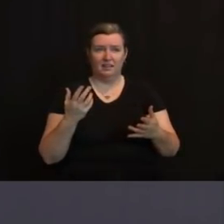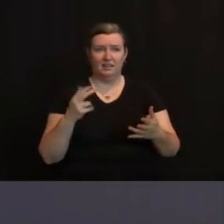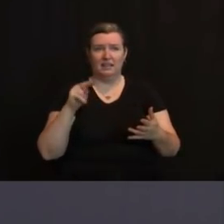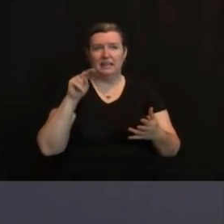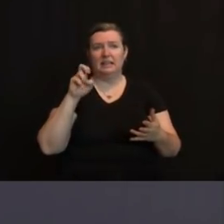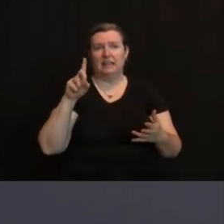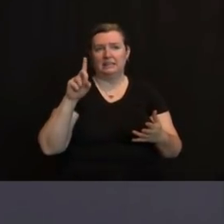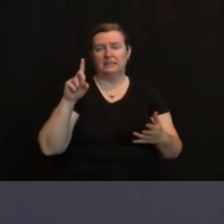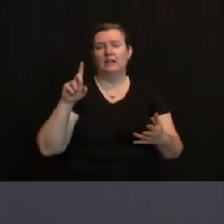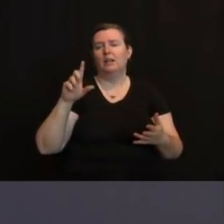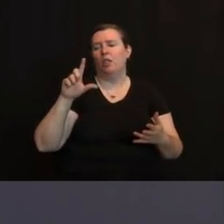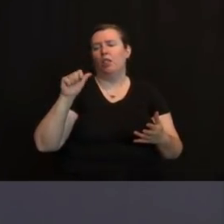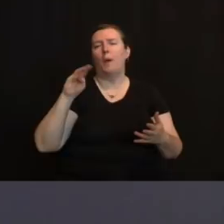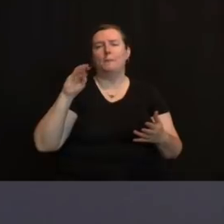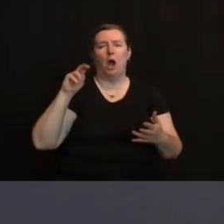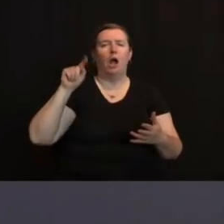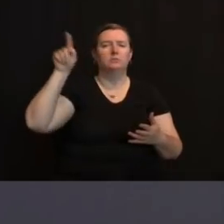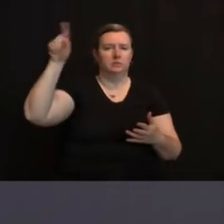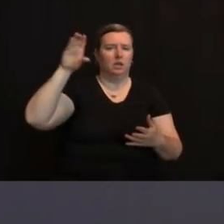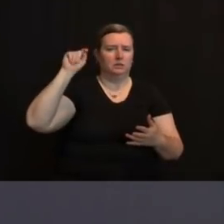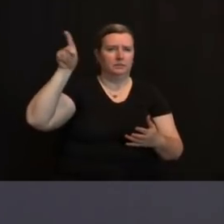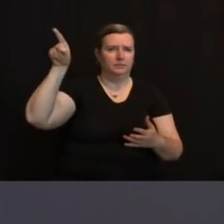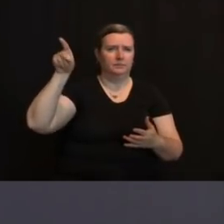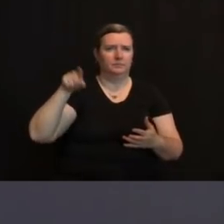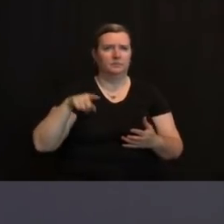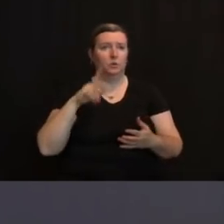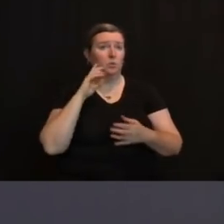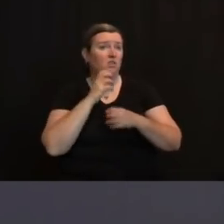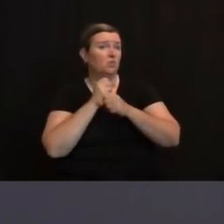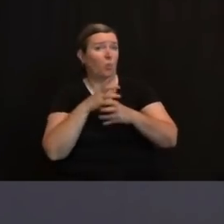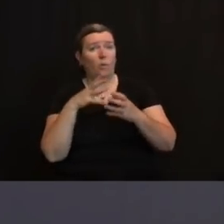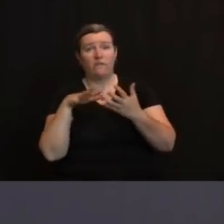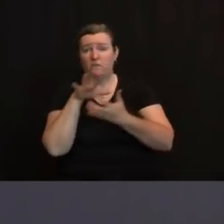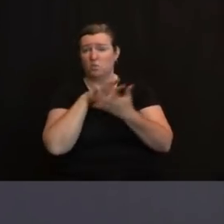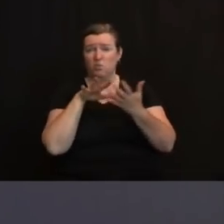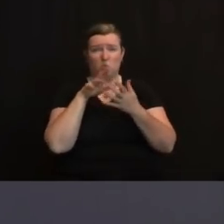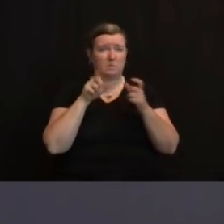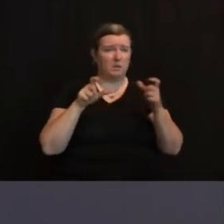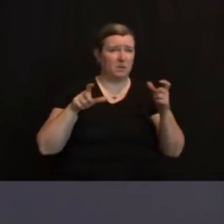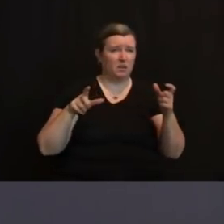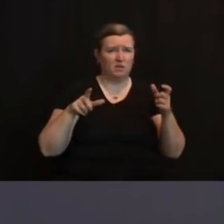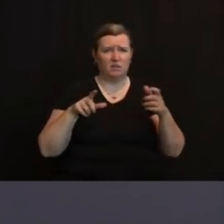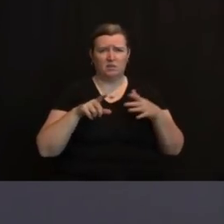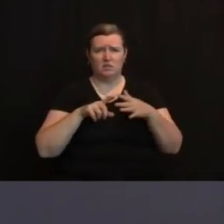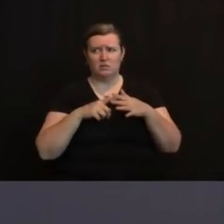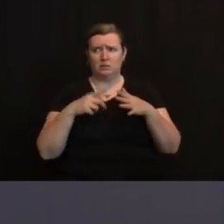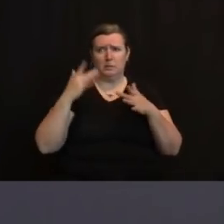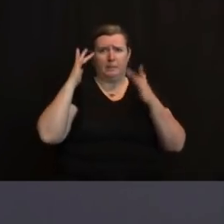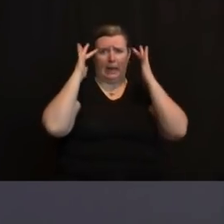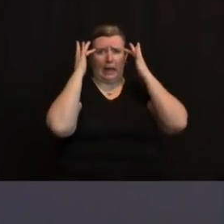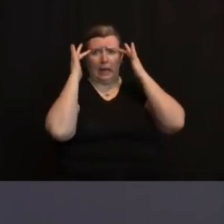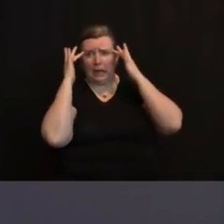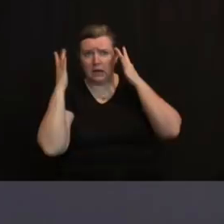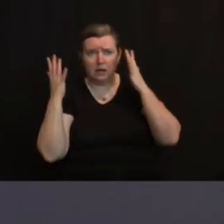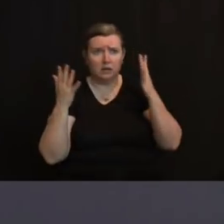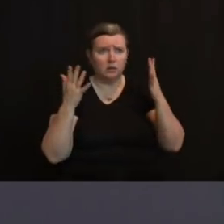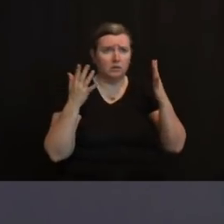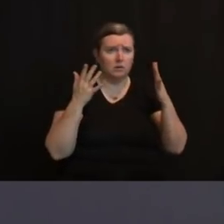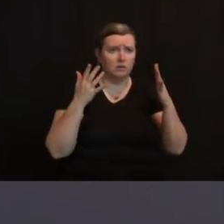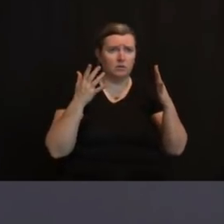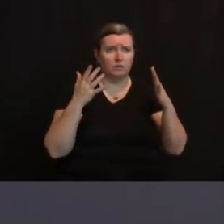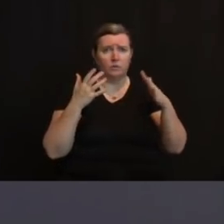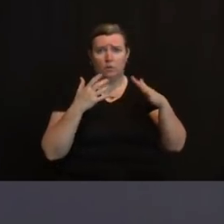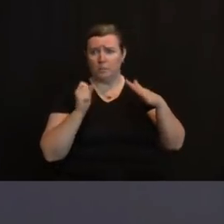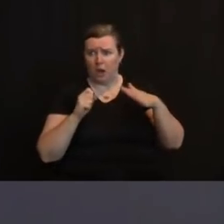would create a certain amount of confusion. Confusion can lead to panic. He said such a quarantine order would be impossible to enforce given